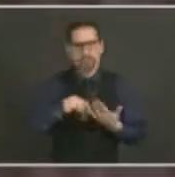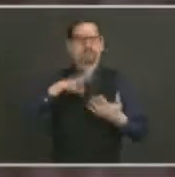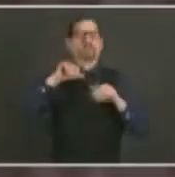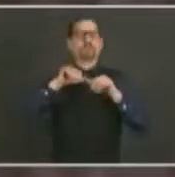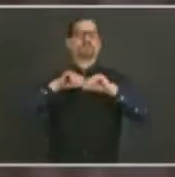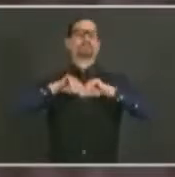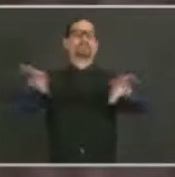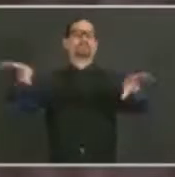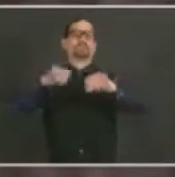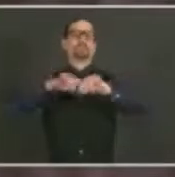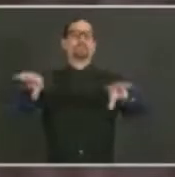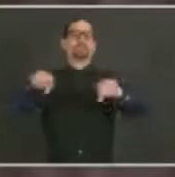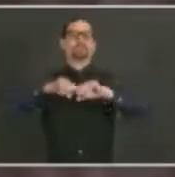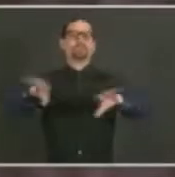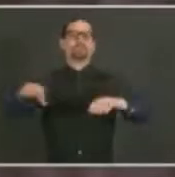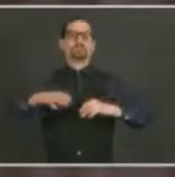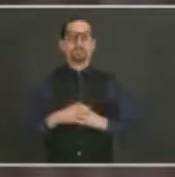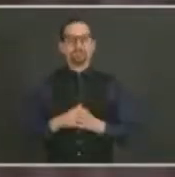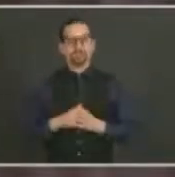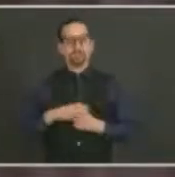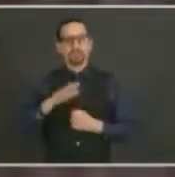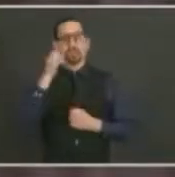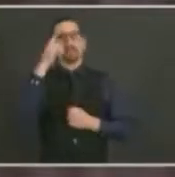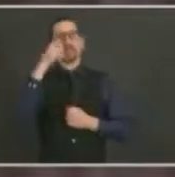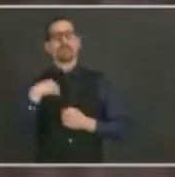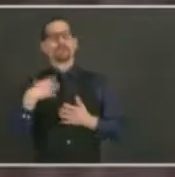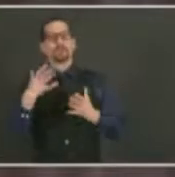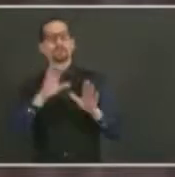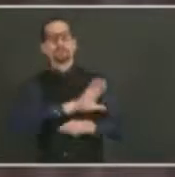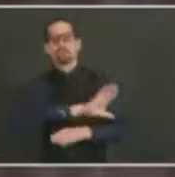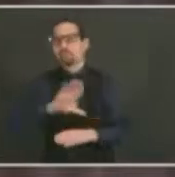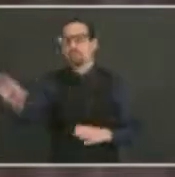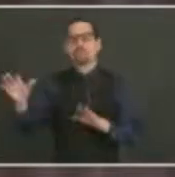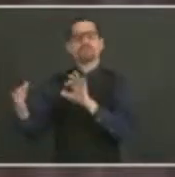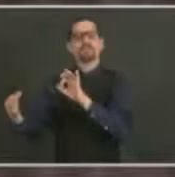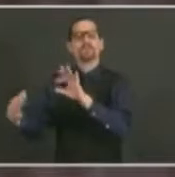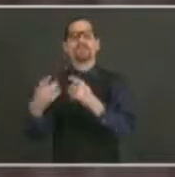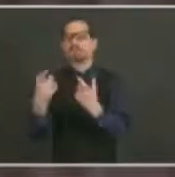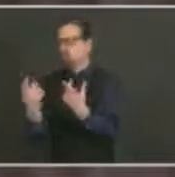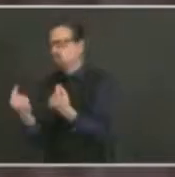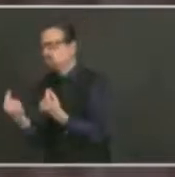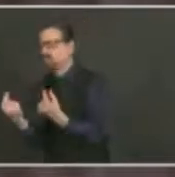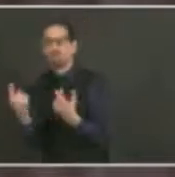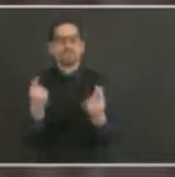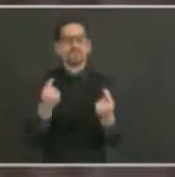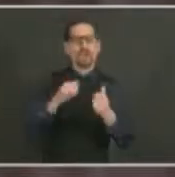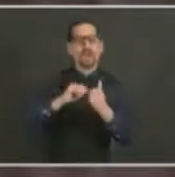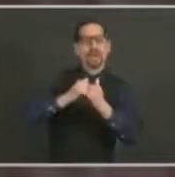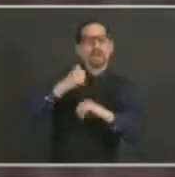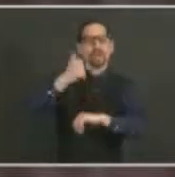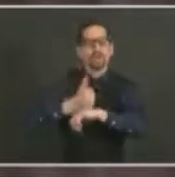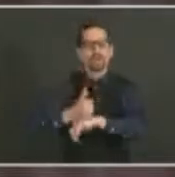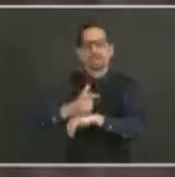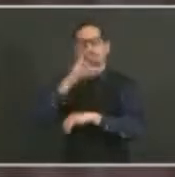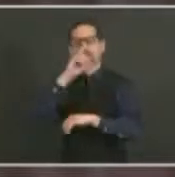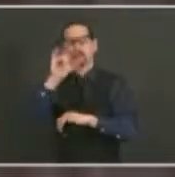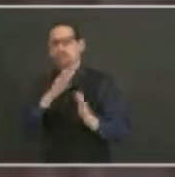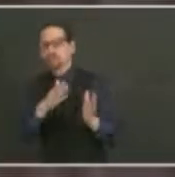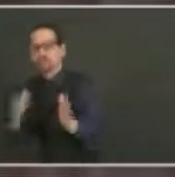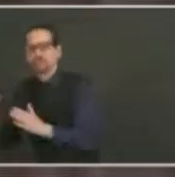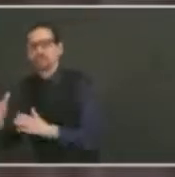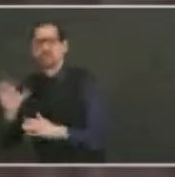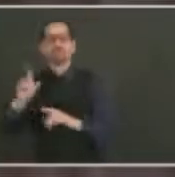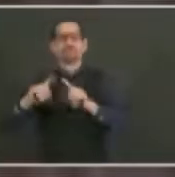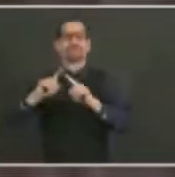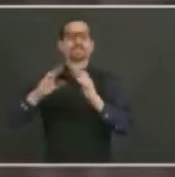and asking that for input to help us execute a plan that gets shots in arms as quickly and safely as